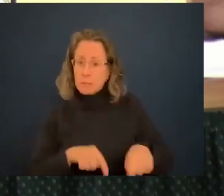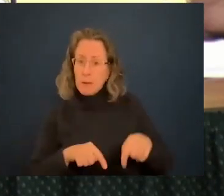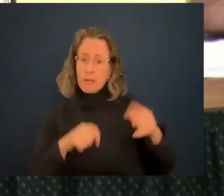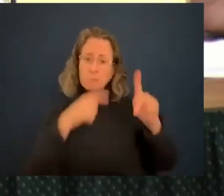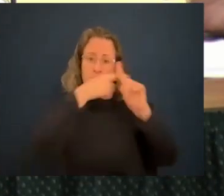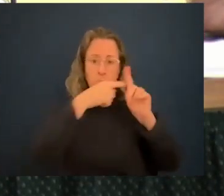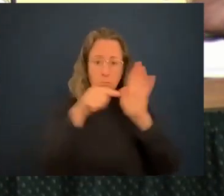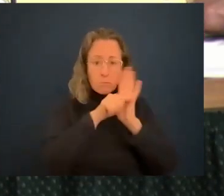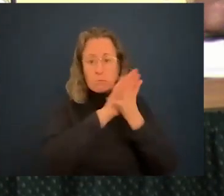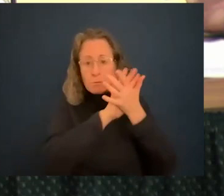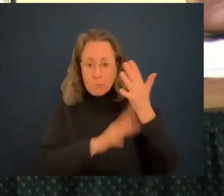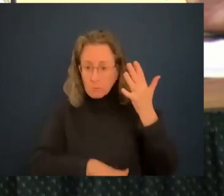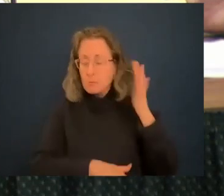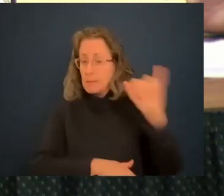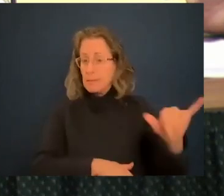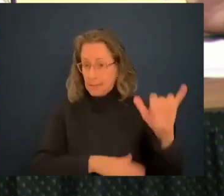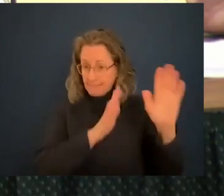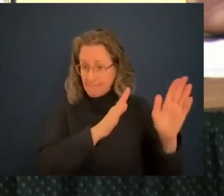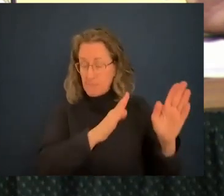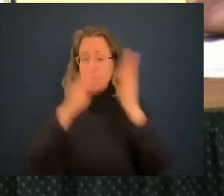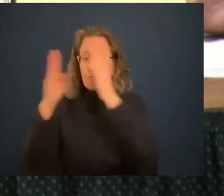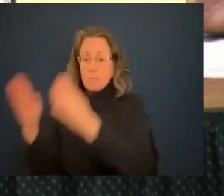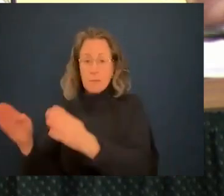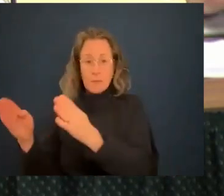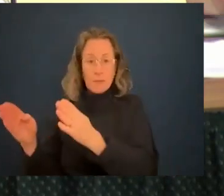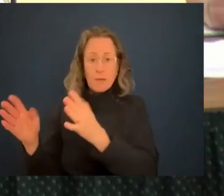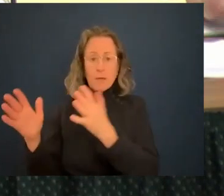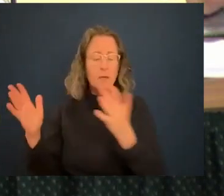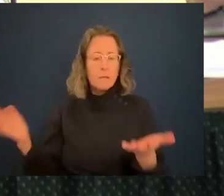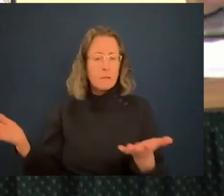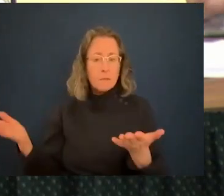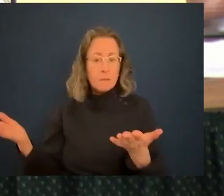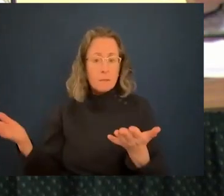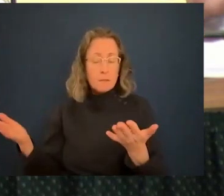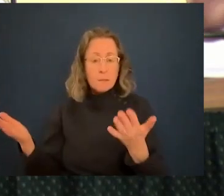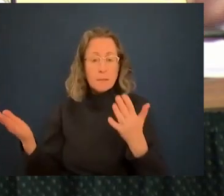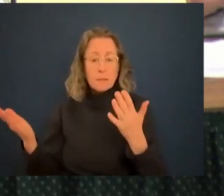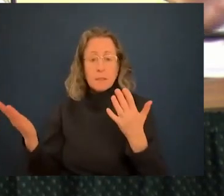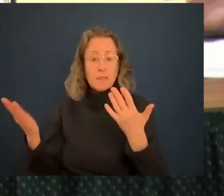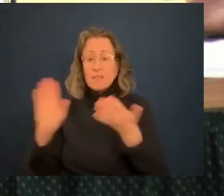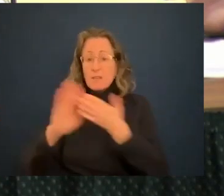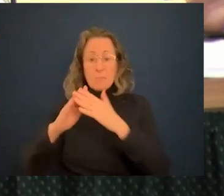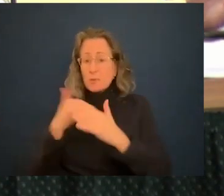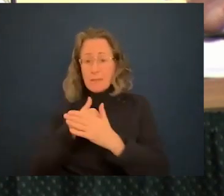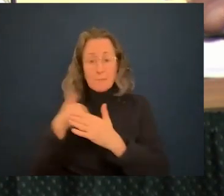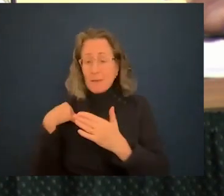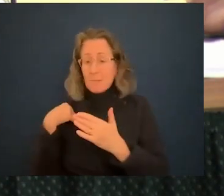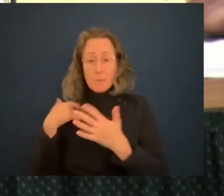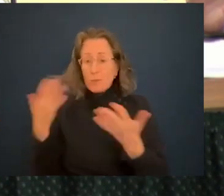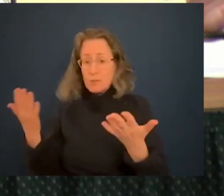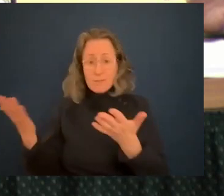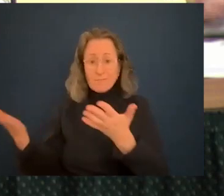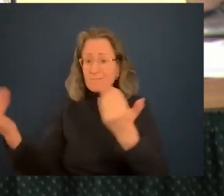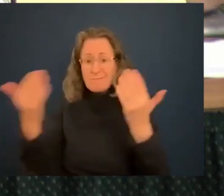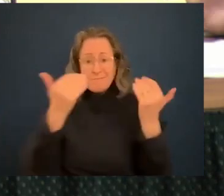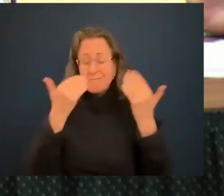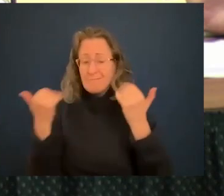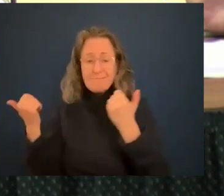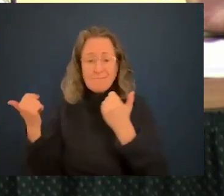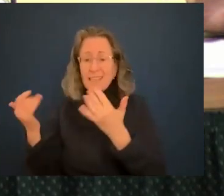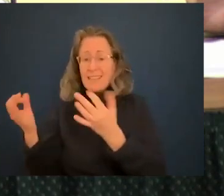we need an airing of what the town has to say to us in terms of what